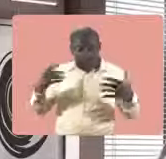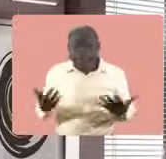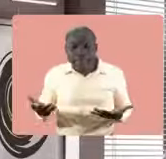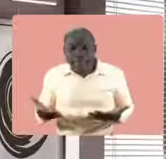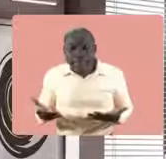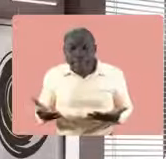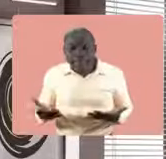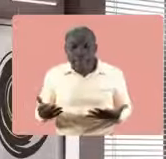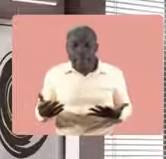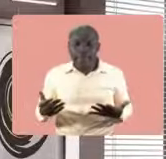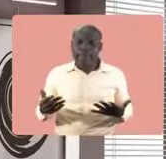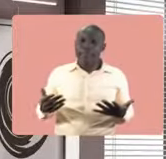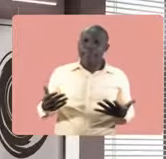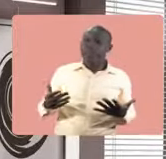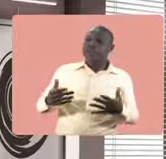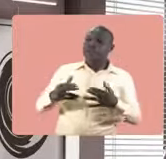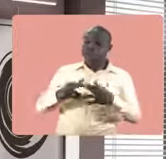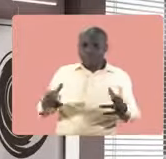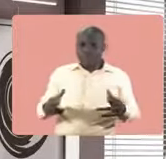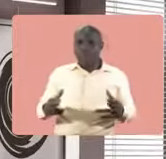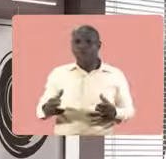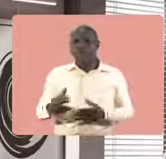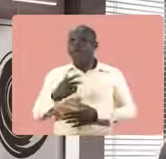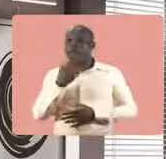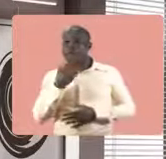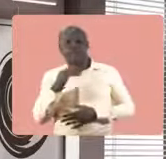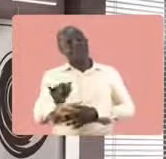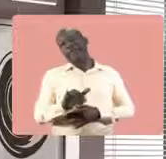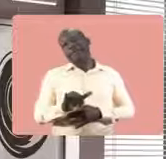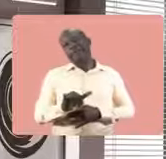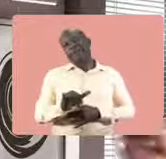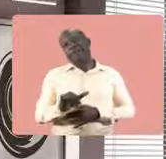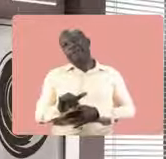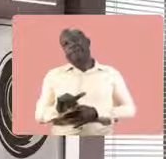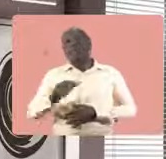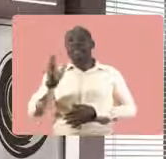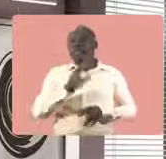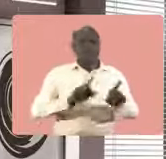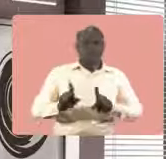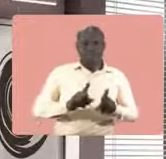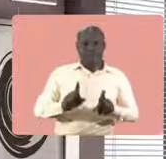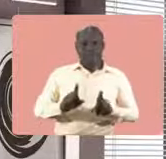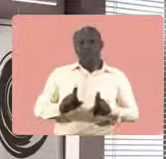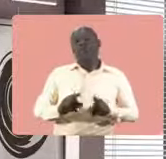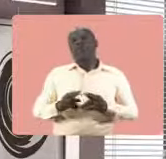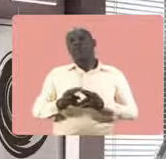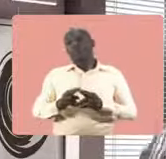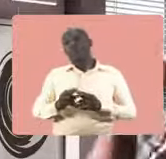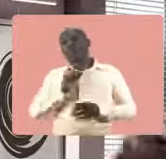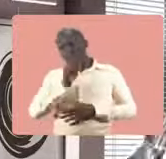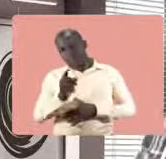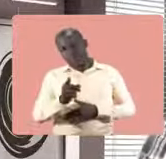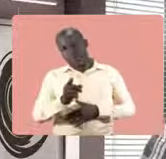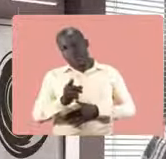River Pra, emuate. Kokonu eye no, enuane eye. wọn mọ ntumi anya de ọmọ kan aya no